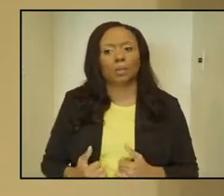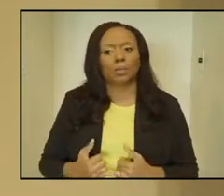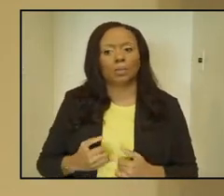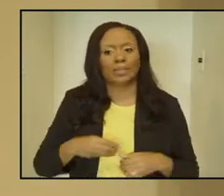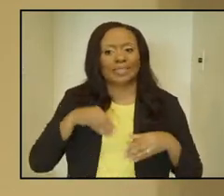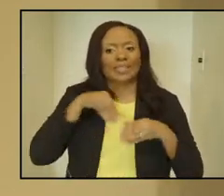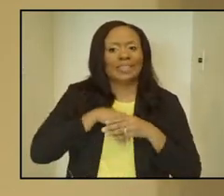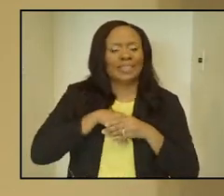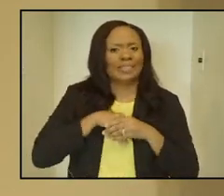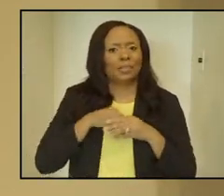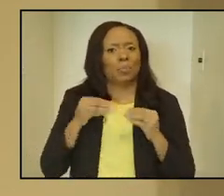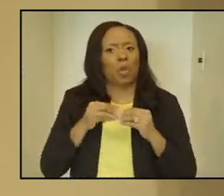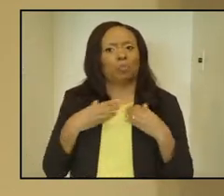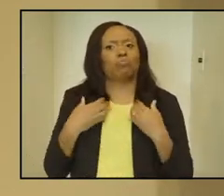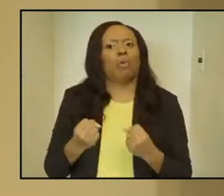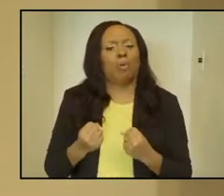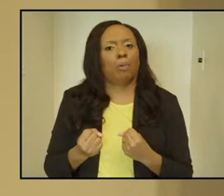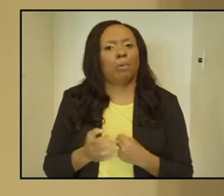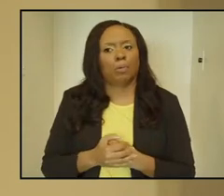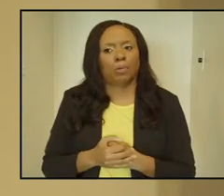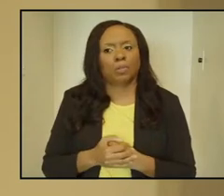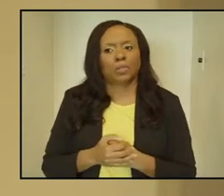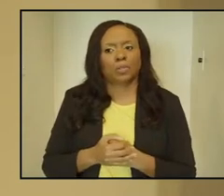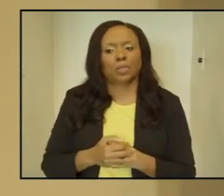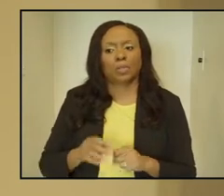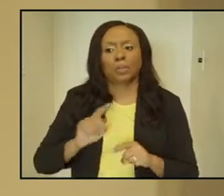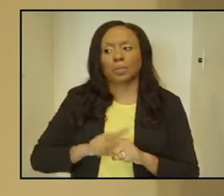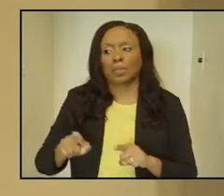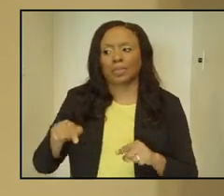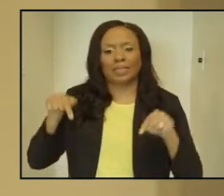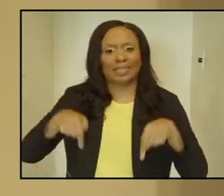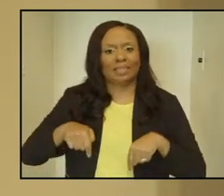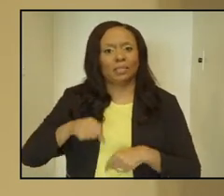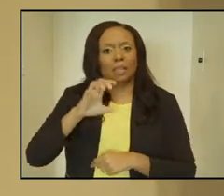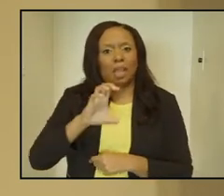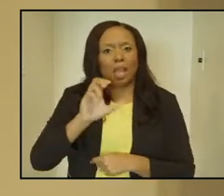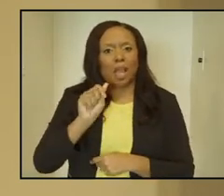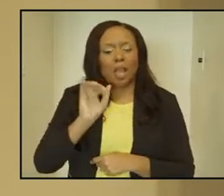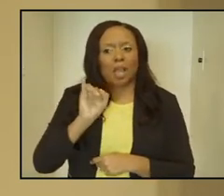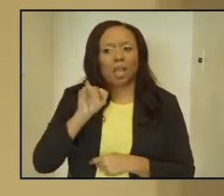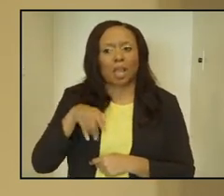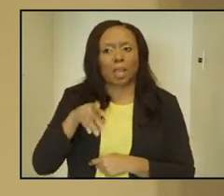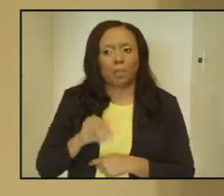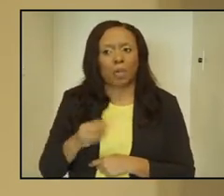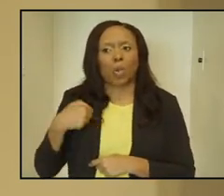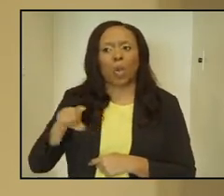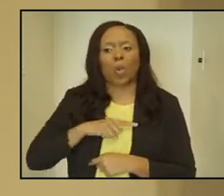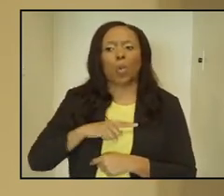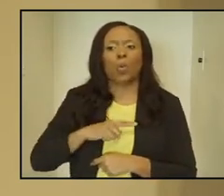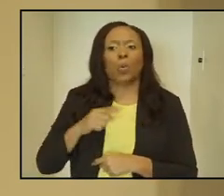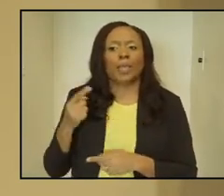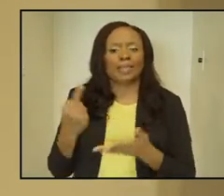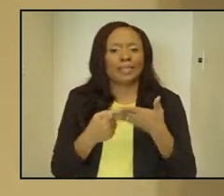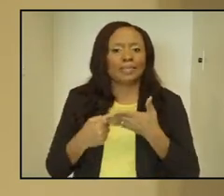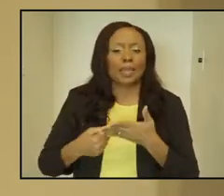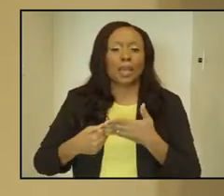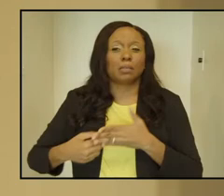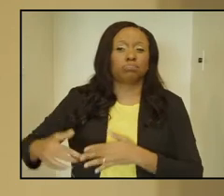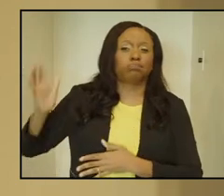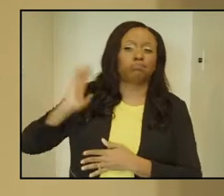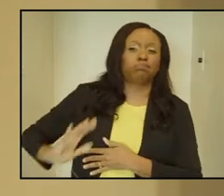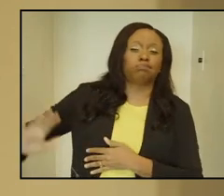then. And had it not been decided before then, God knows where we would be now. So that we are very